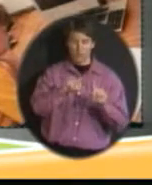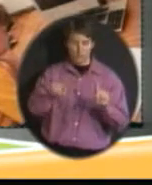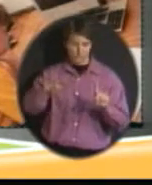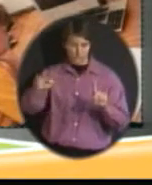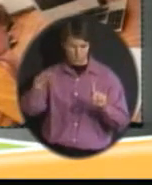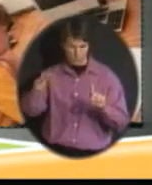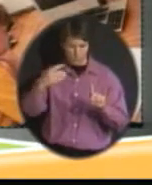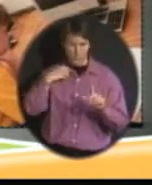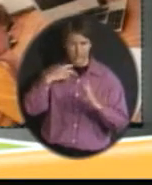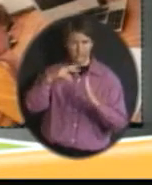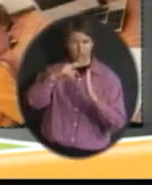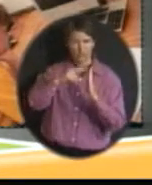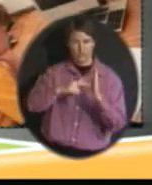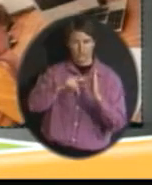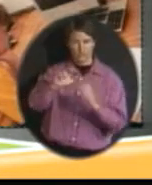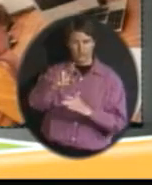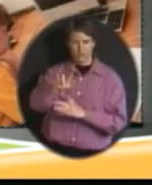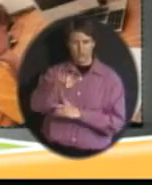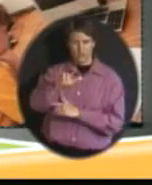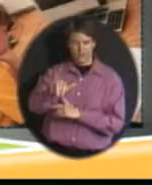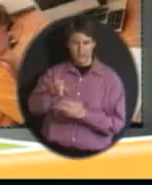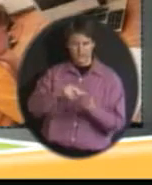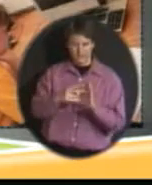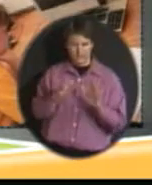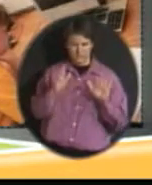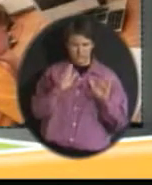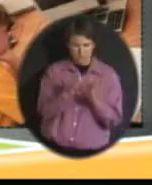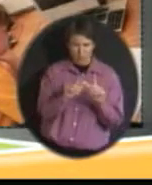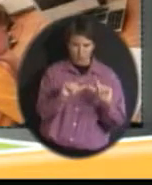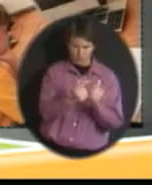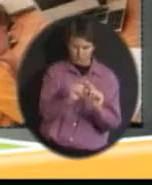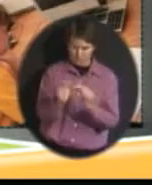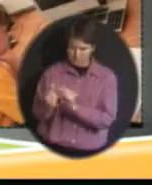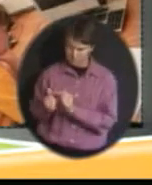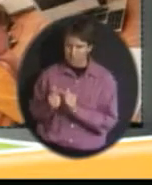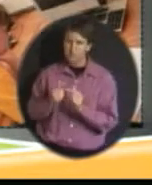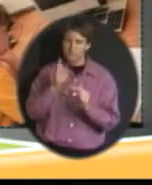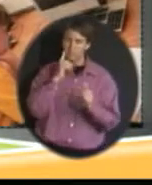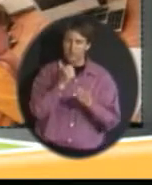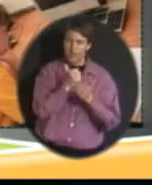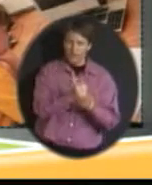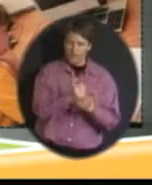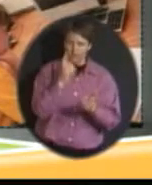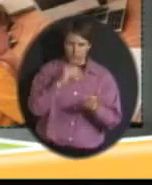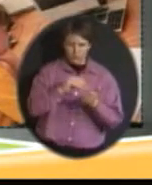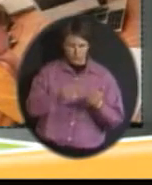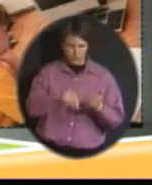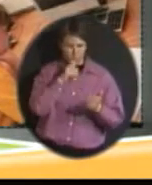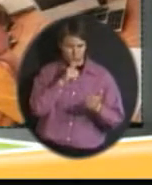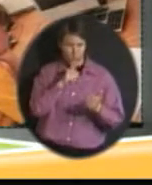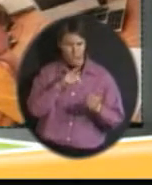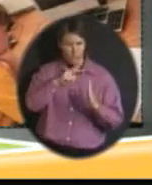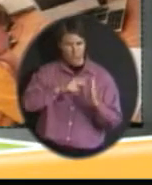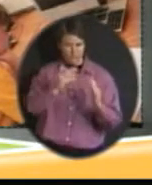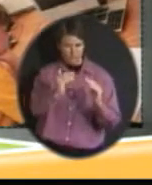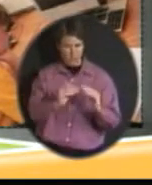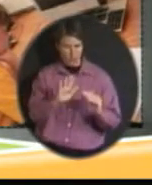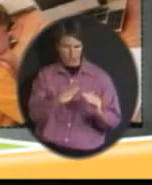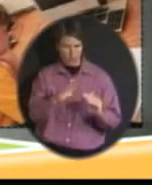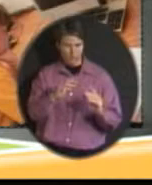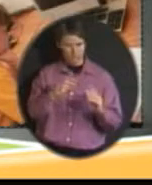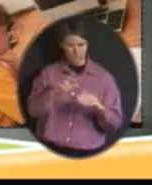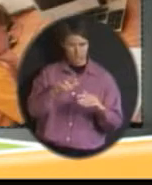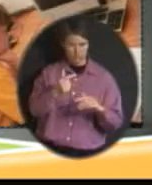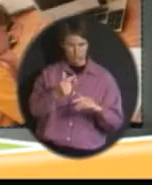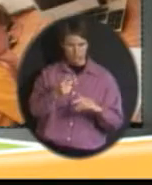Reading Rally, which is a small group guided reading instruction for students reading below grade level, and that's by teacher recommendation. And then we have